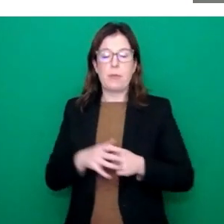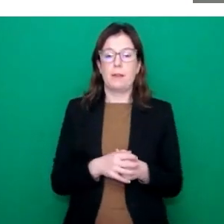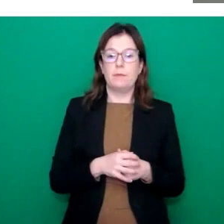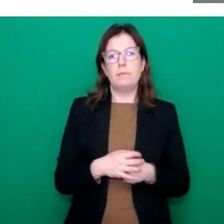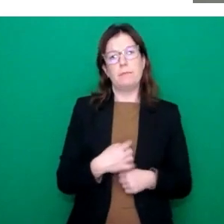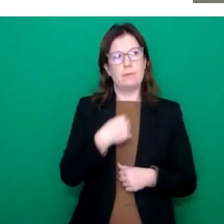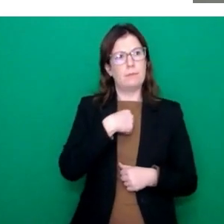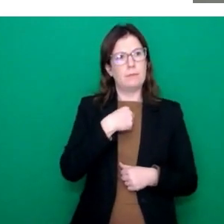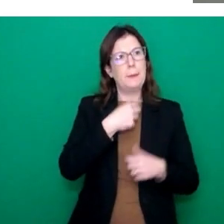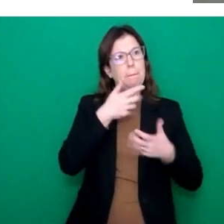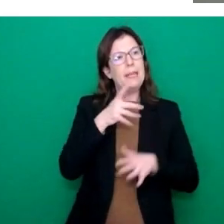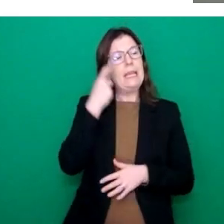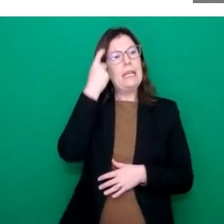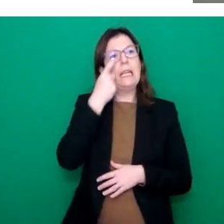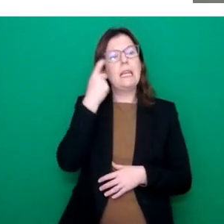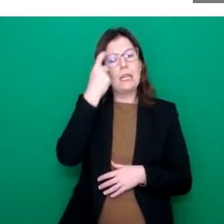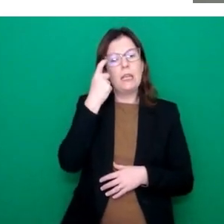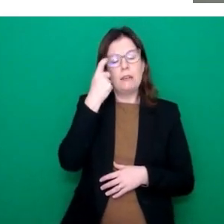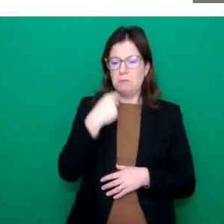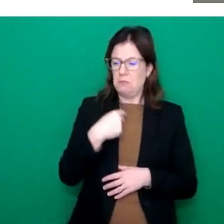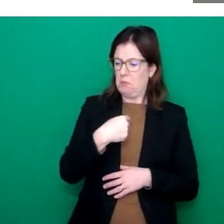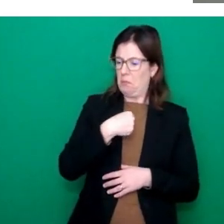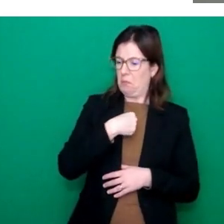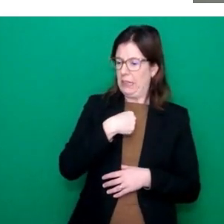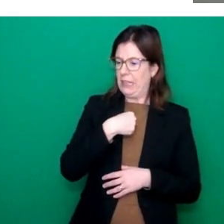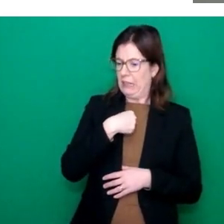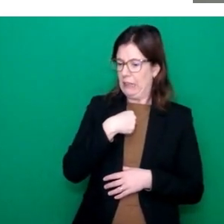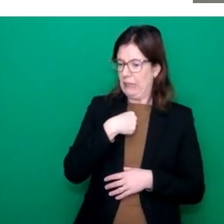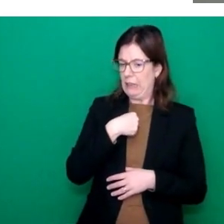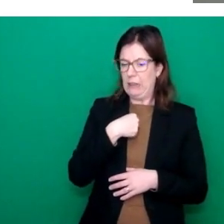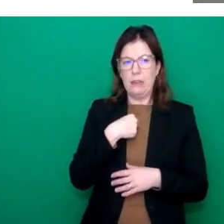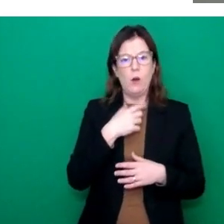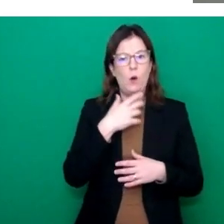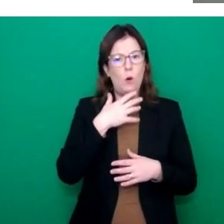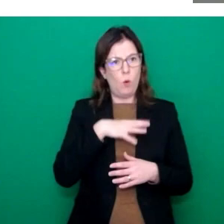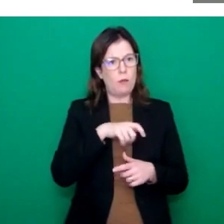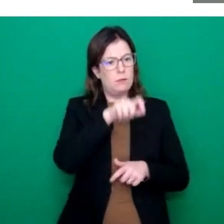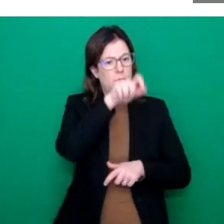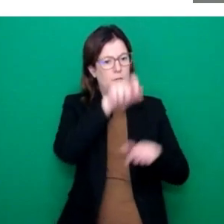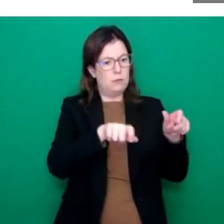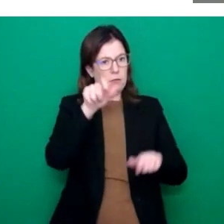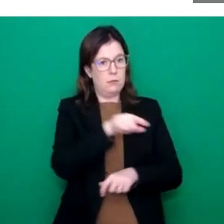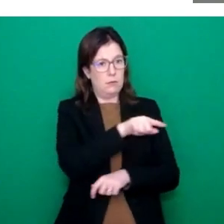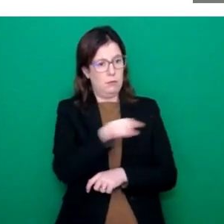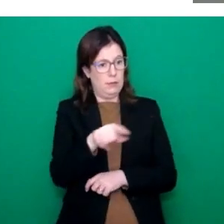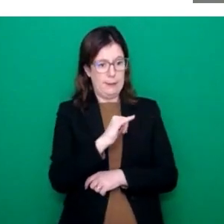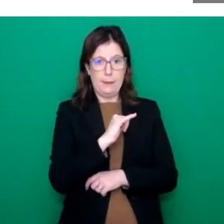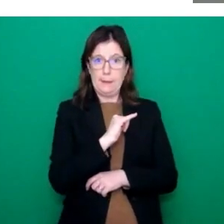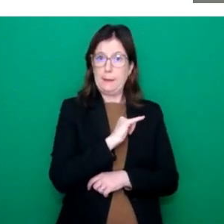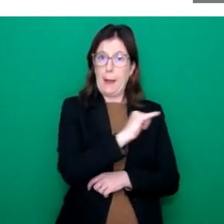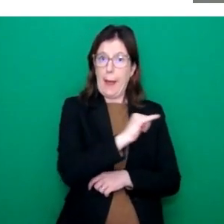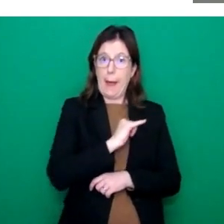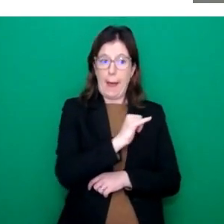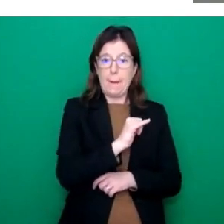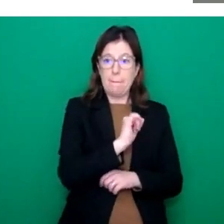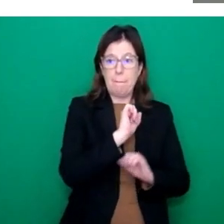always wondered what more I can do to support more candidates who, like me, come from a